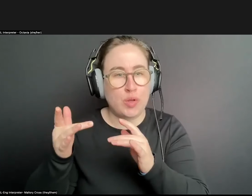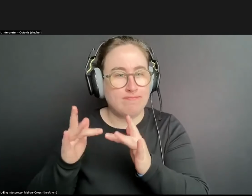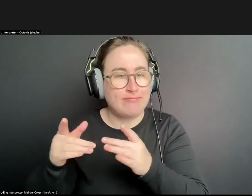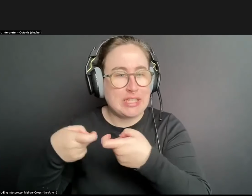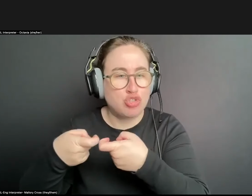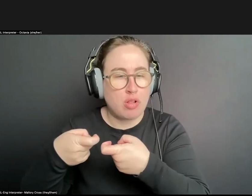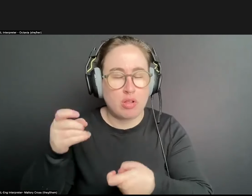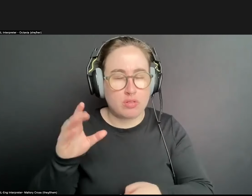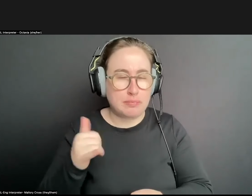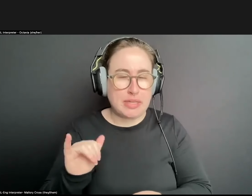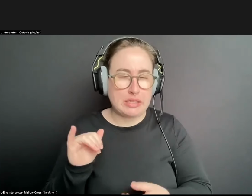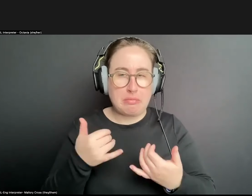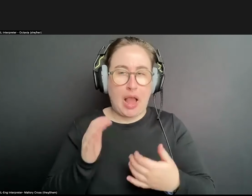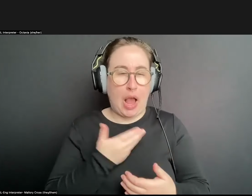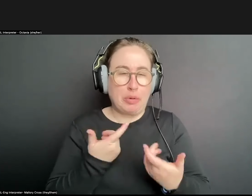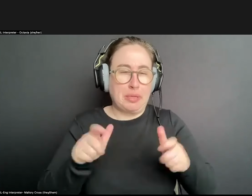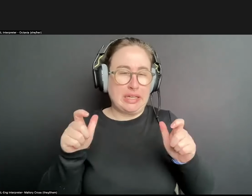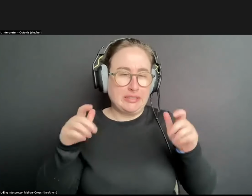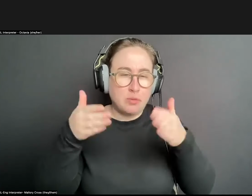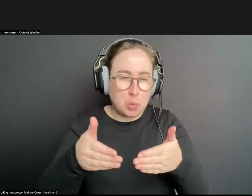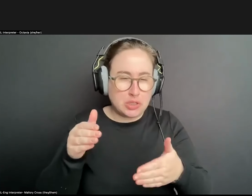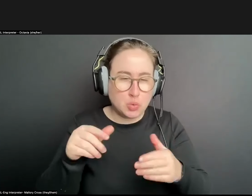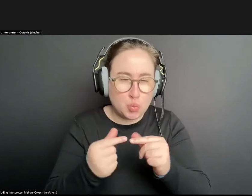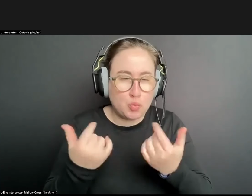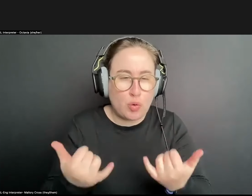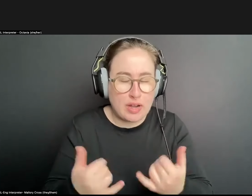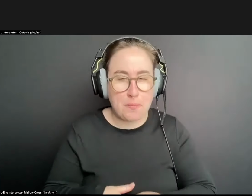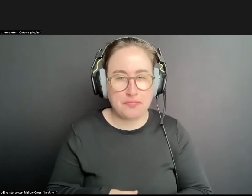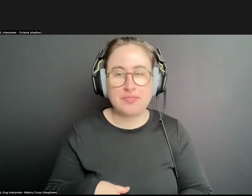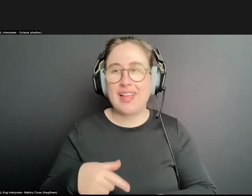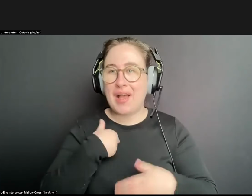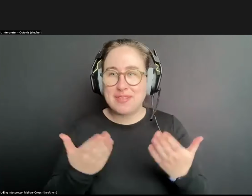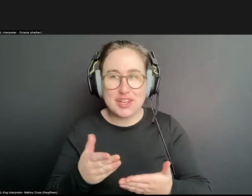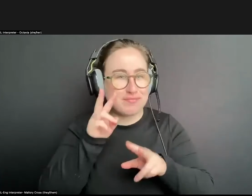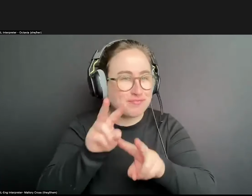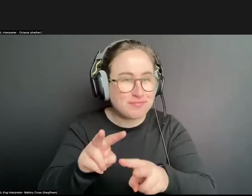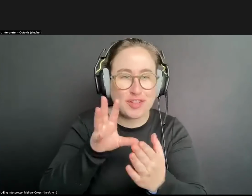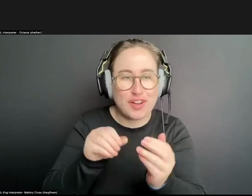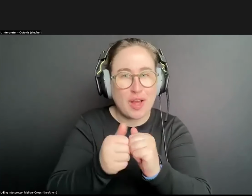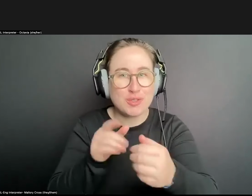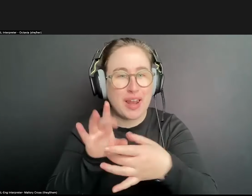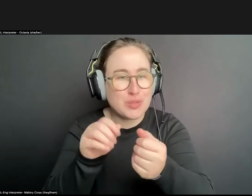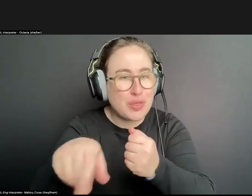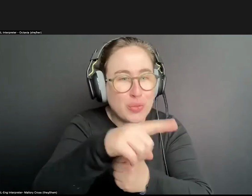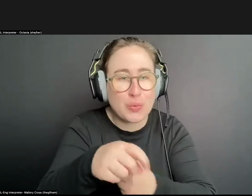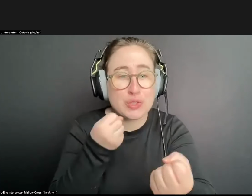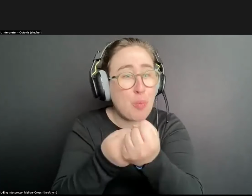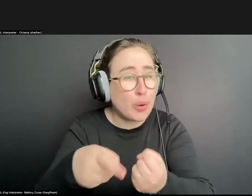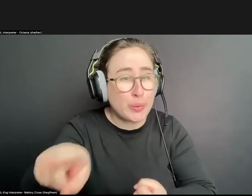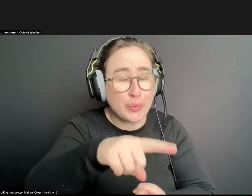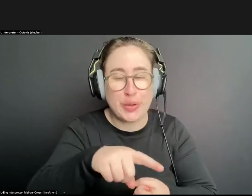So I'm here to learn more about how to connect with y'all, how to support y'all, how to connect you